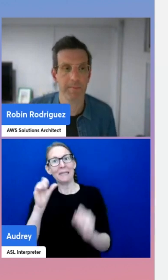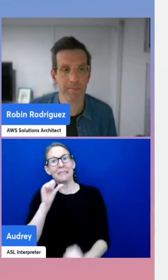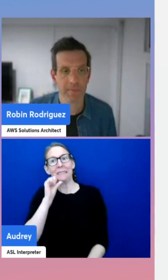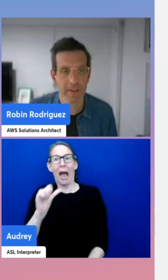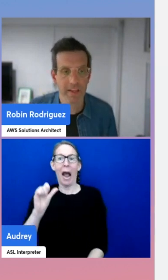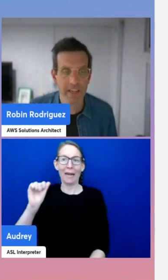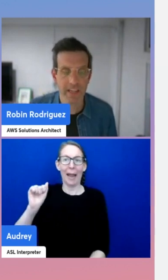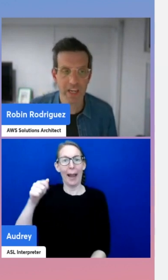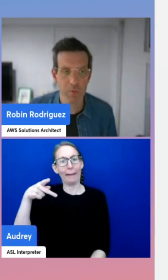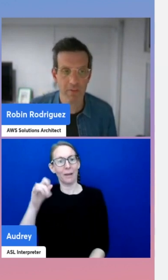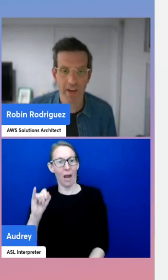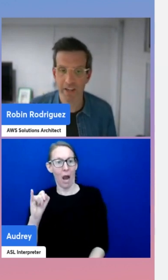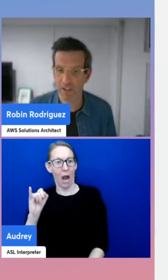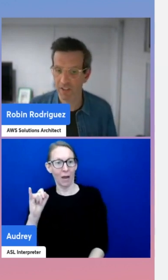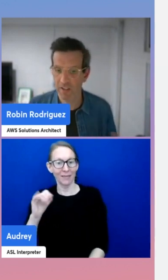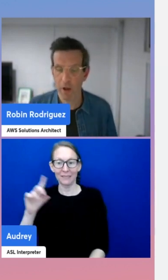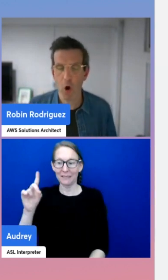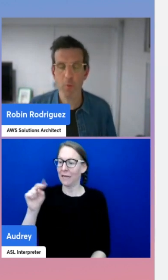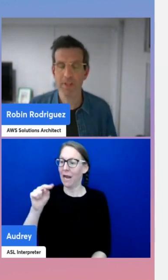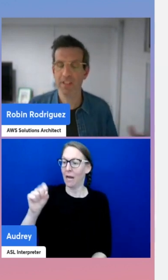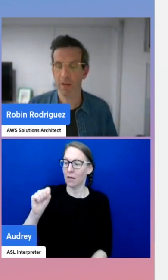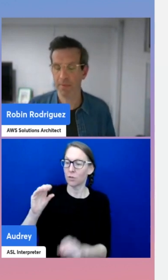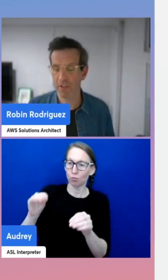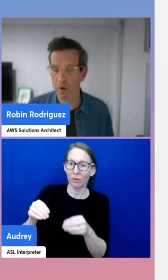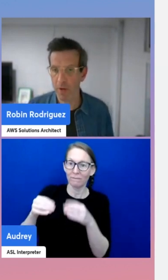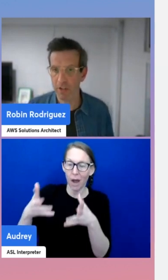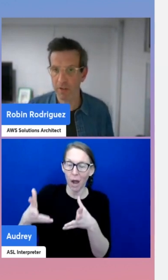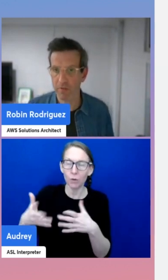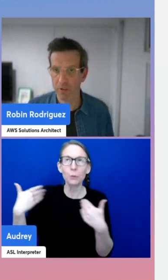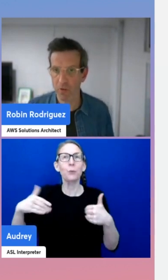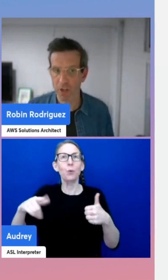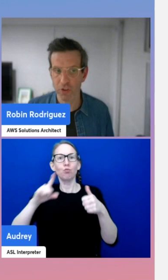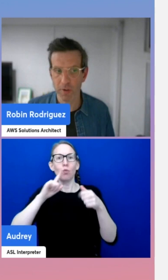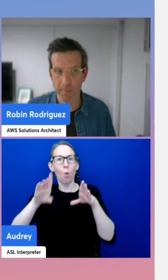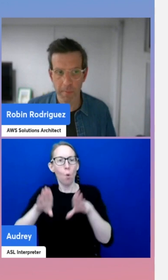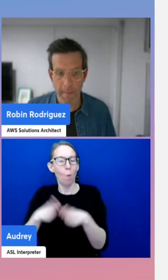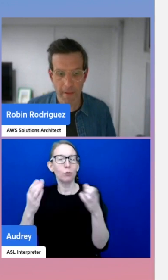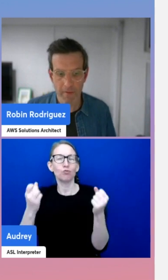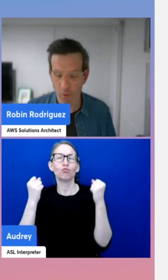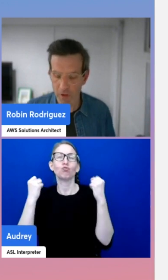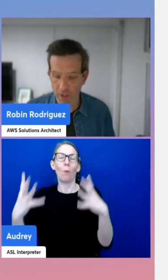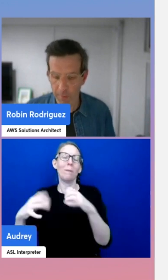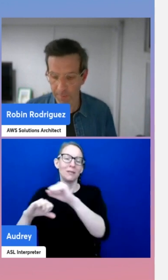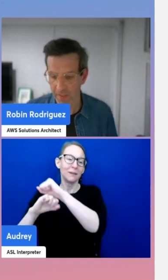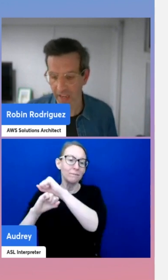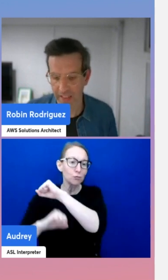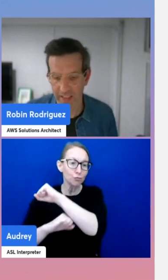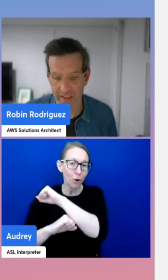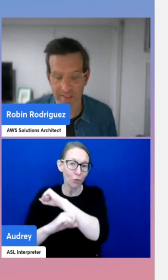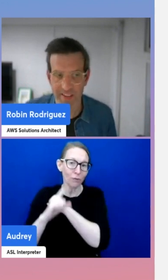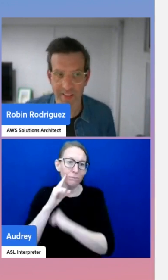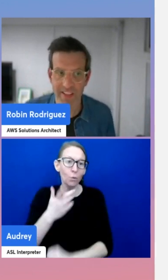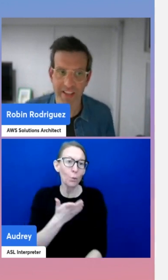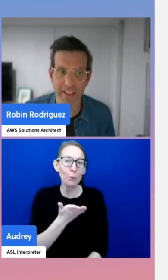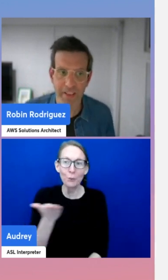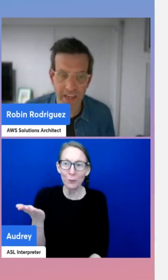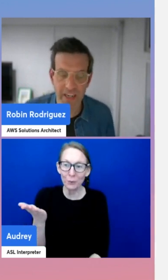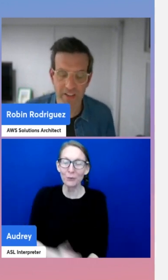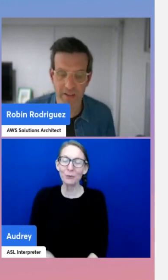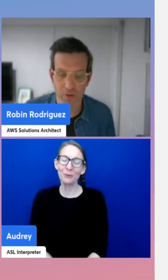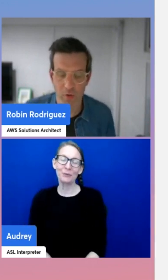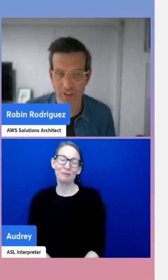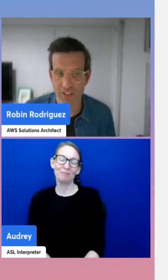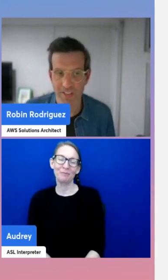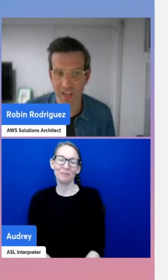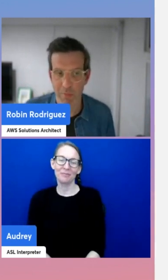non-API DNS providers opens up so much infrastructure for you. And then the